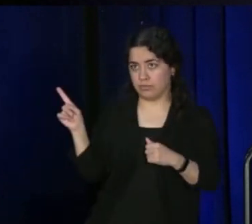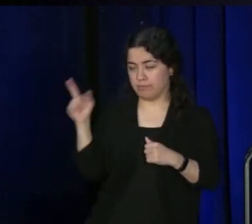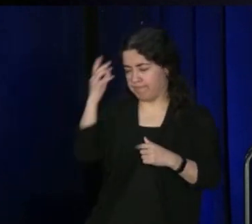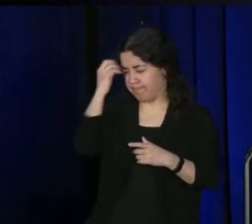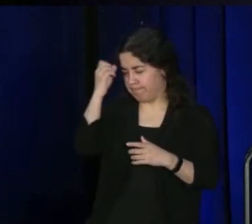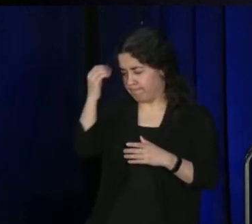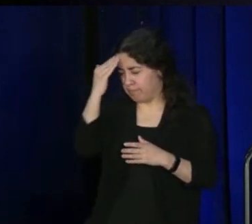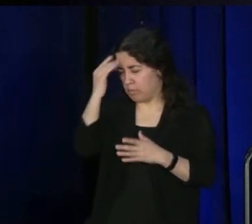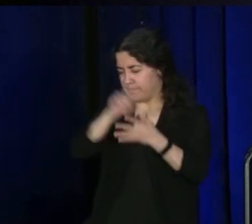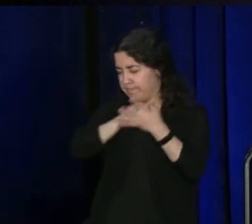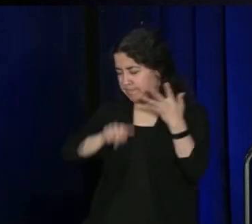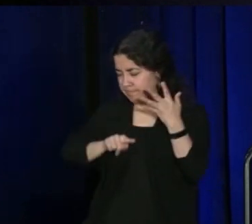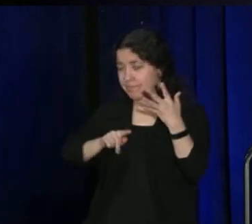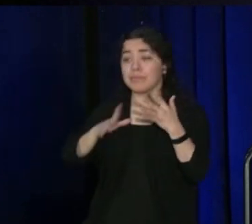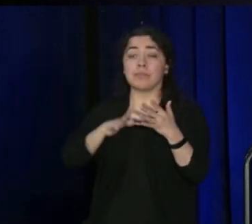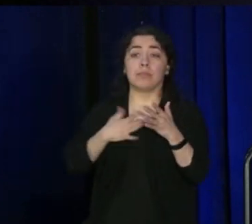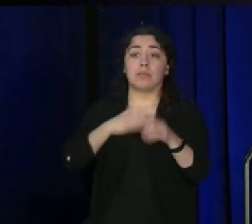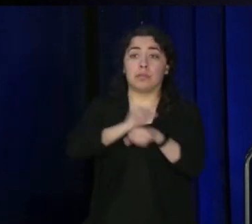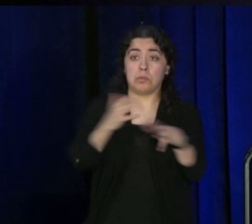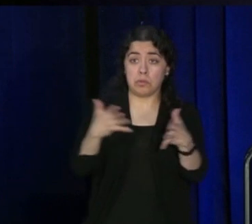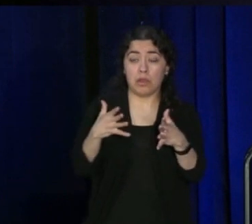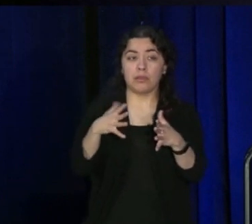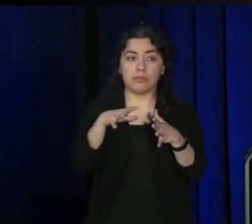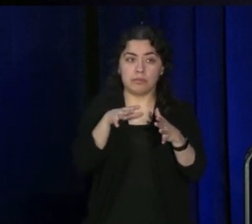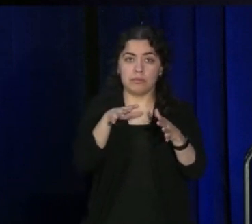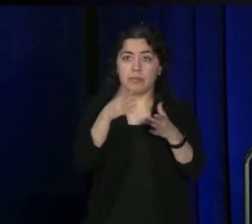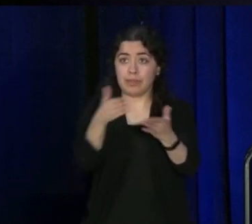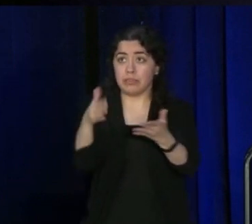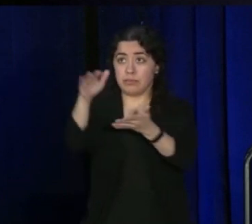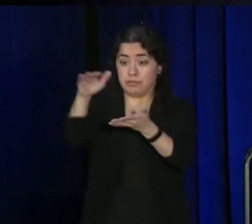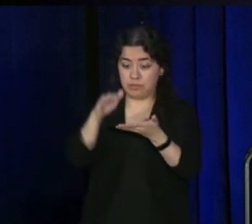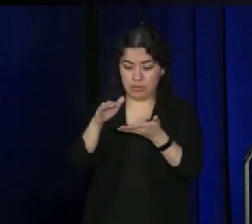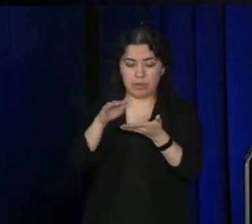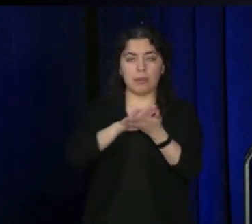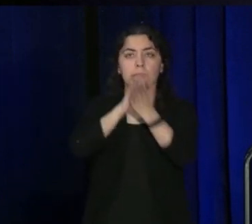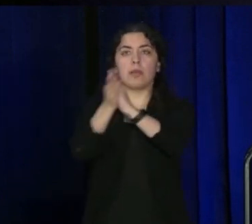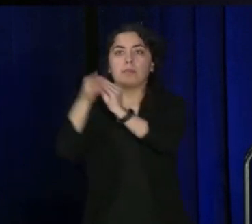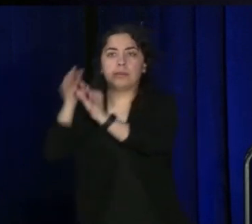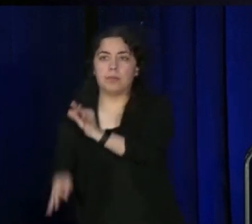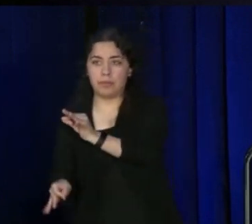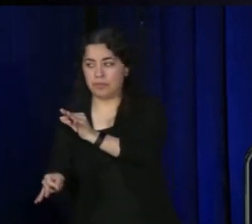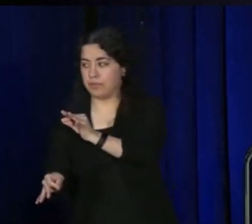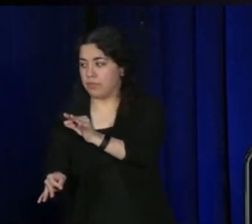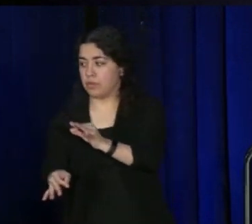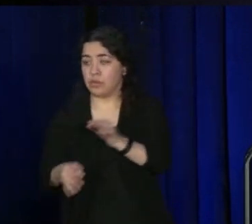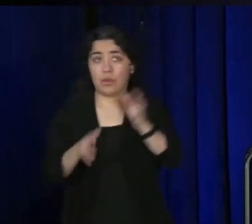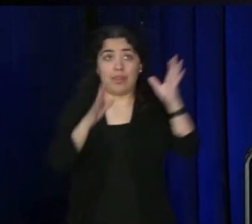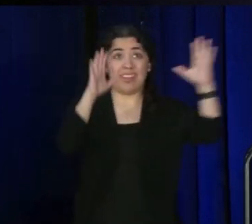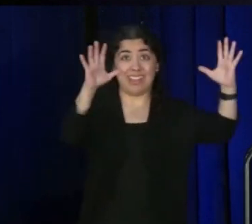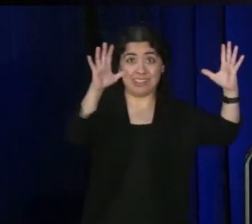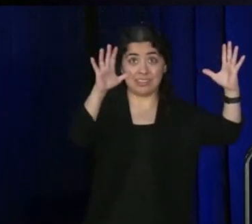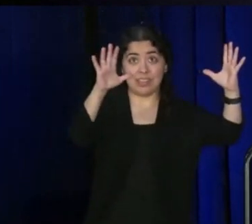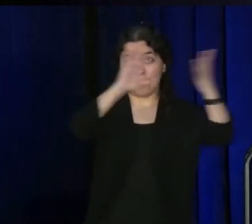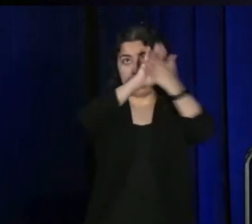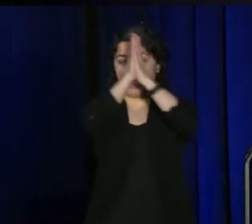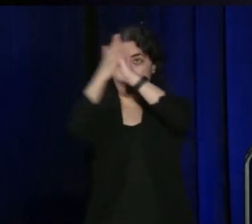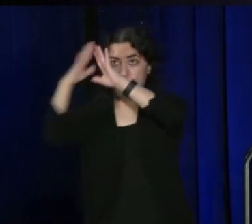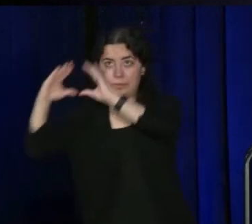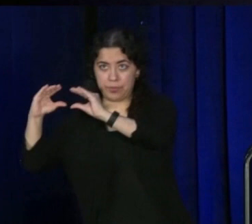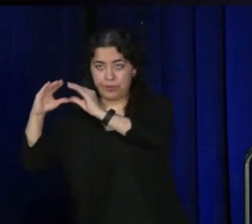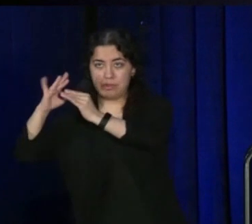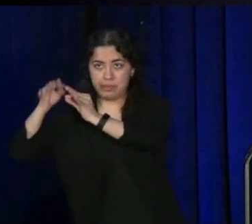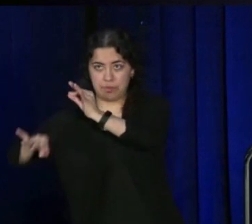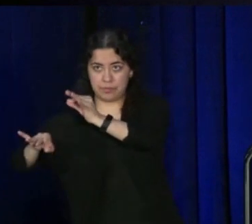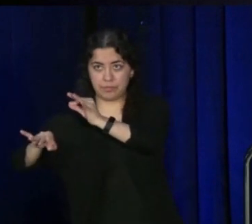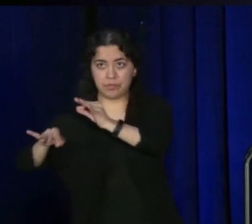job has primarily been taking things and making them more simple. So I took this and we honed it down to here. Obviously, we threw out a bunch of things. We didn't need any more. We've